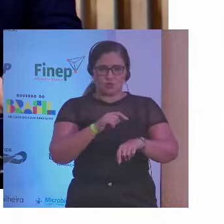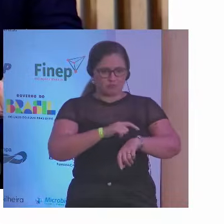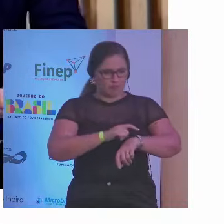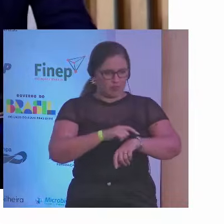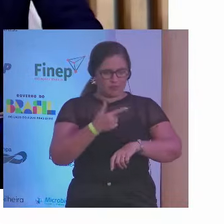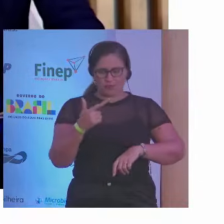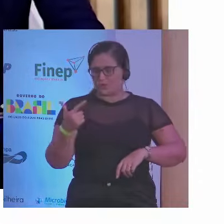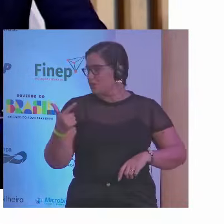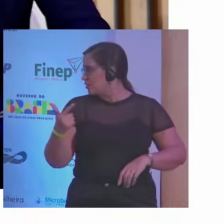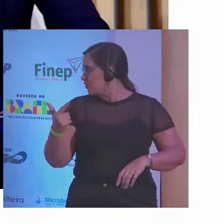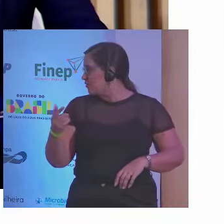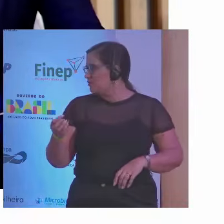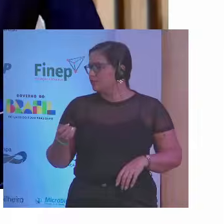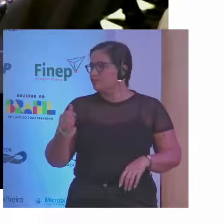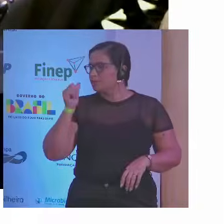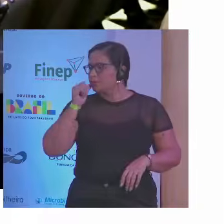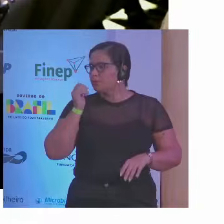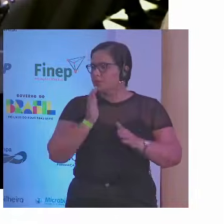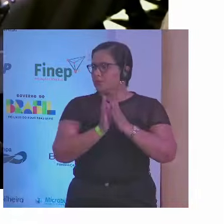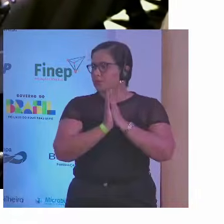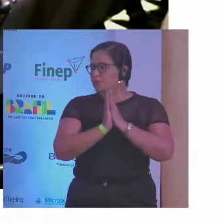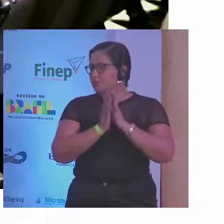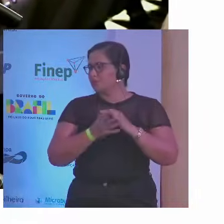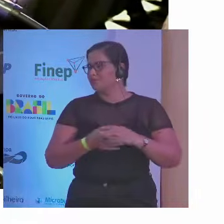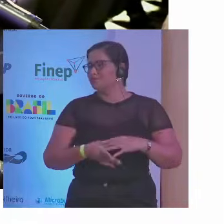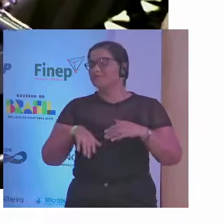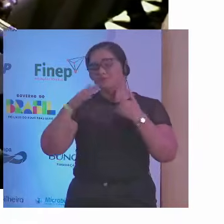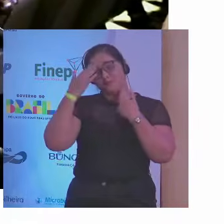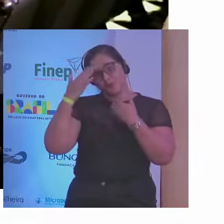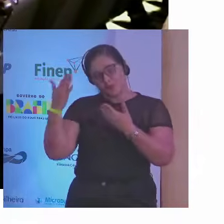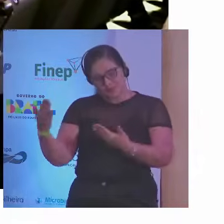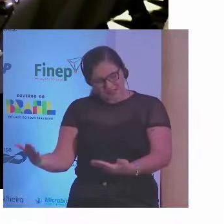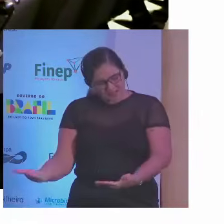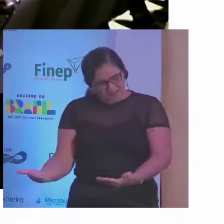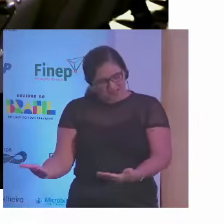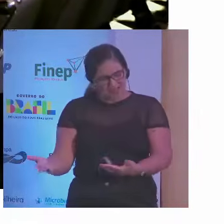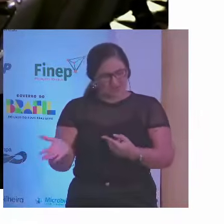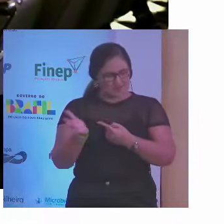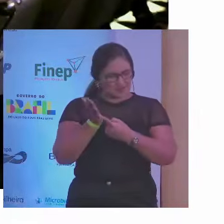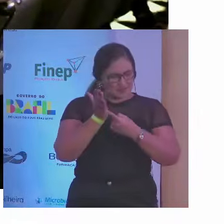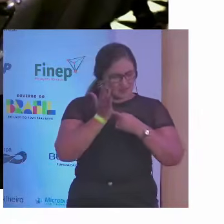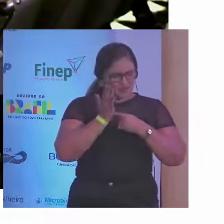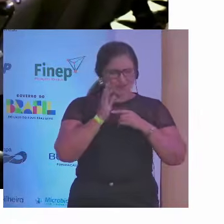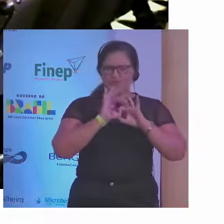Virginia, please. Well, thank you for a fascinating presentation.